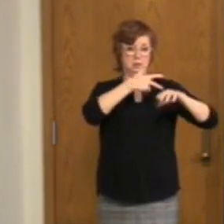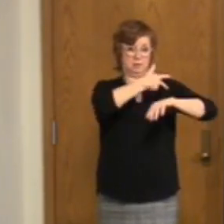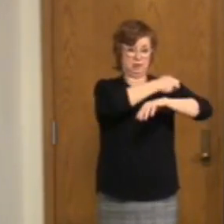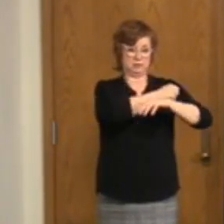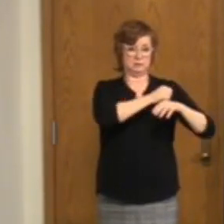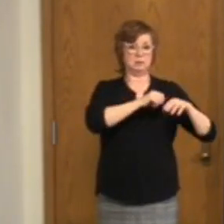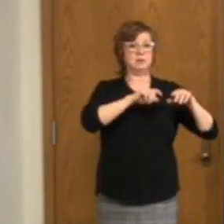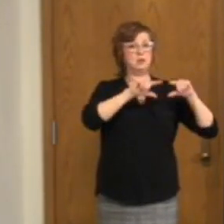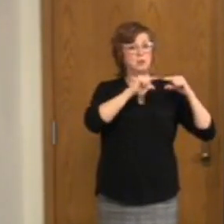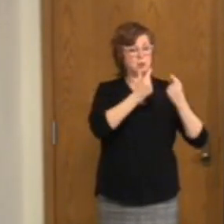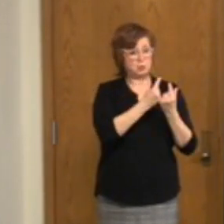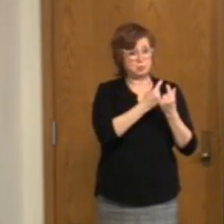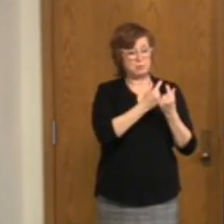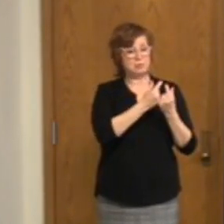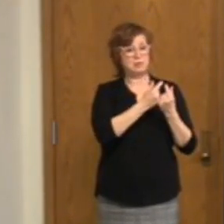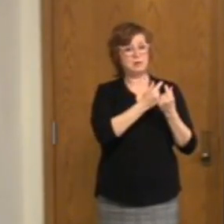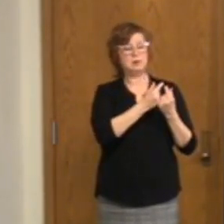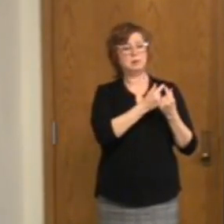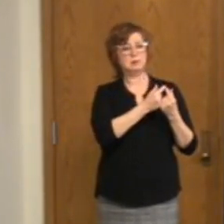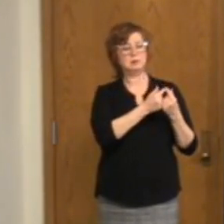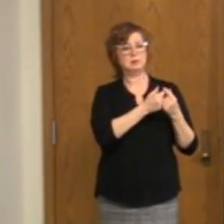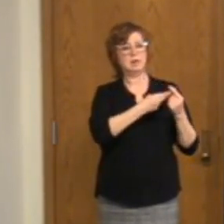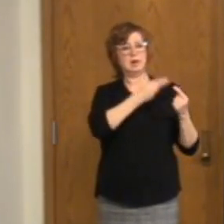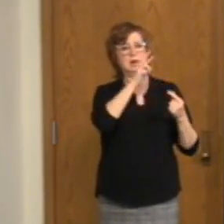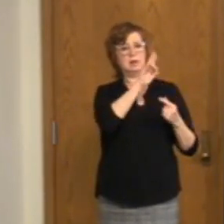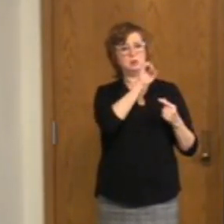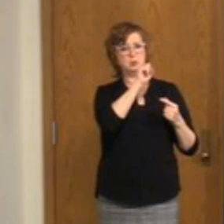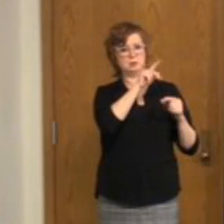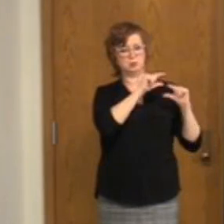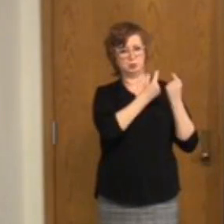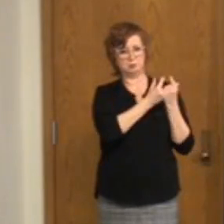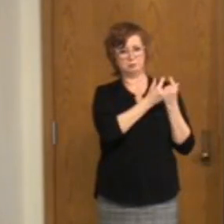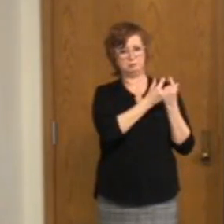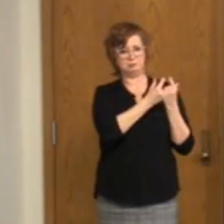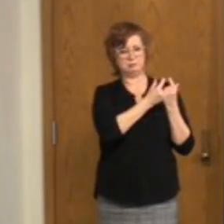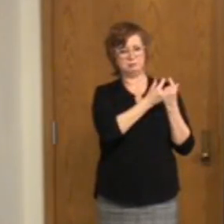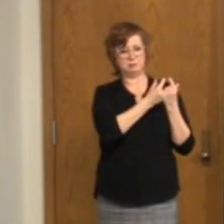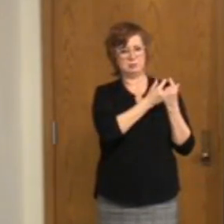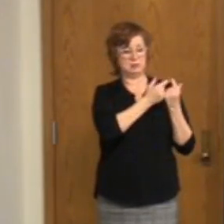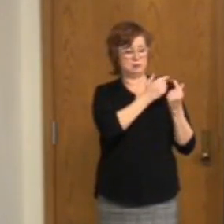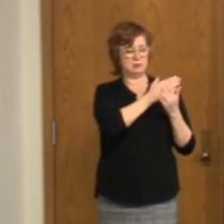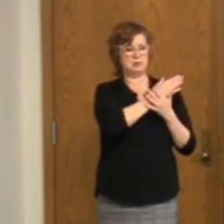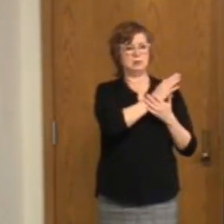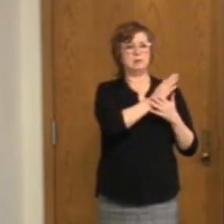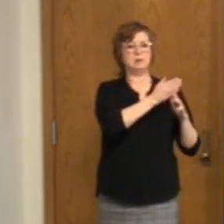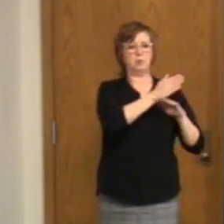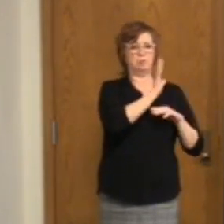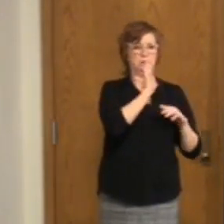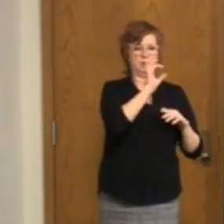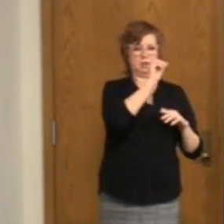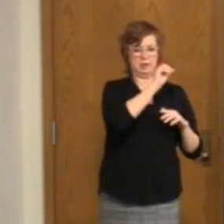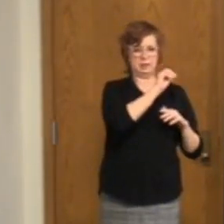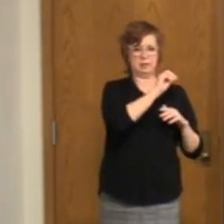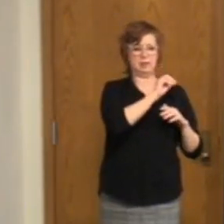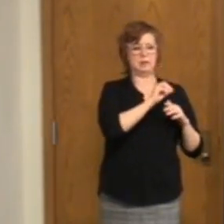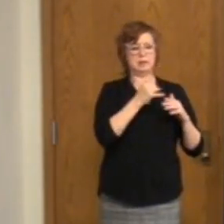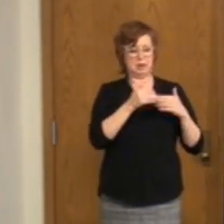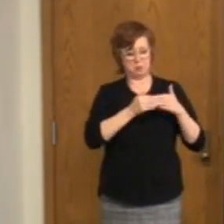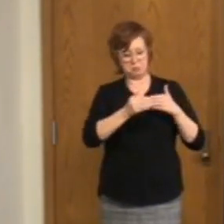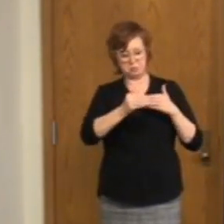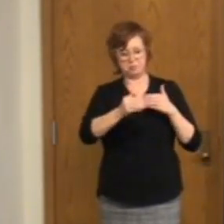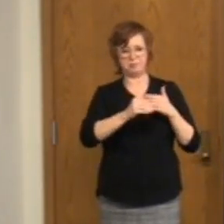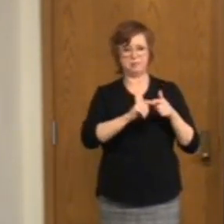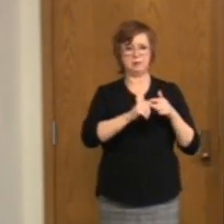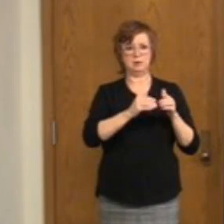protection. And then as we start moving down the age groups, so the next few weeks, 70 and older, and then 60 and older, and then 50 and